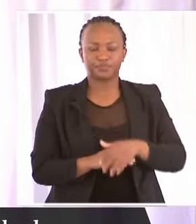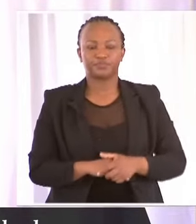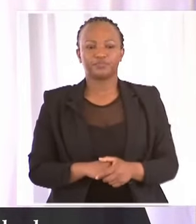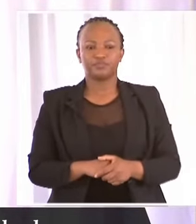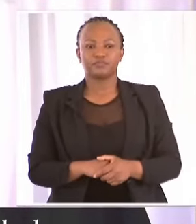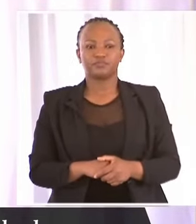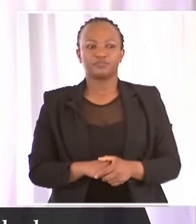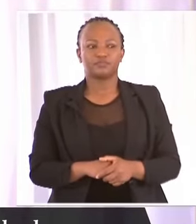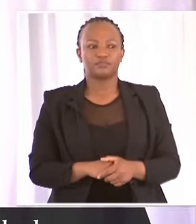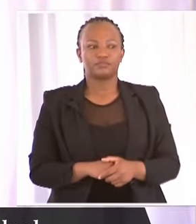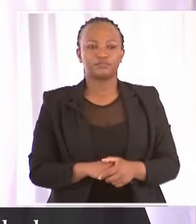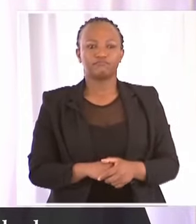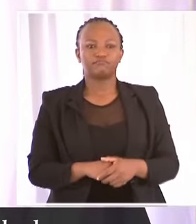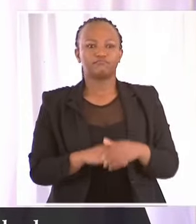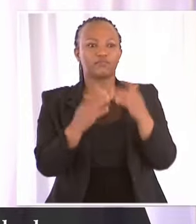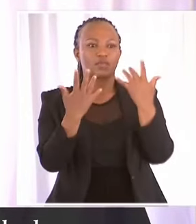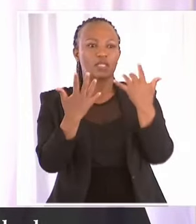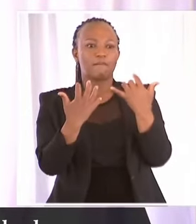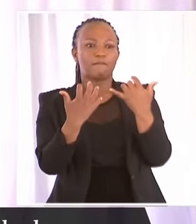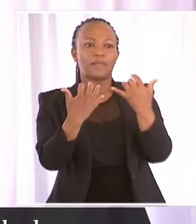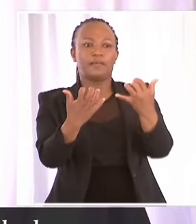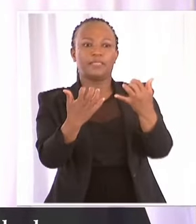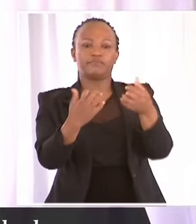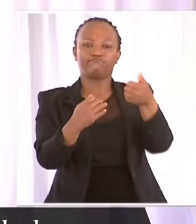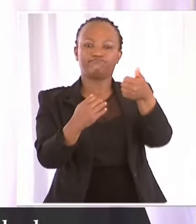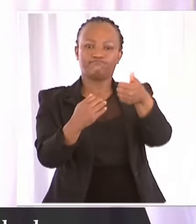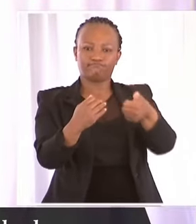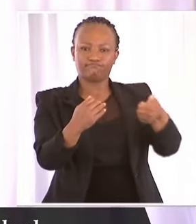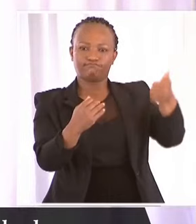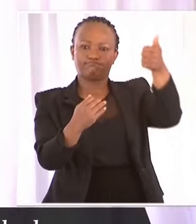The Speaker of our National Assembly,